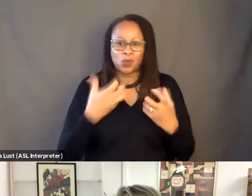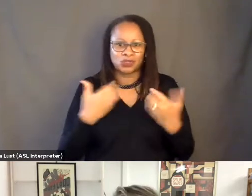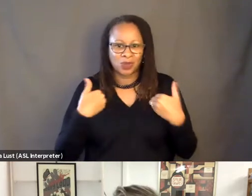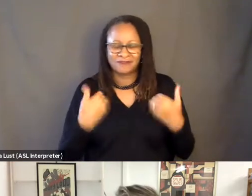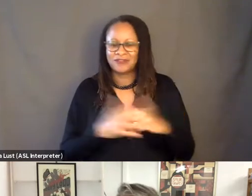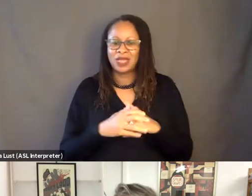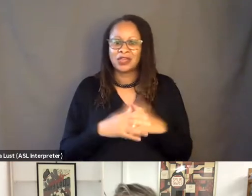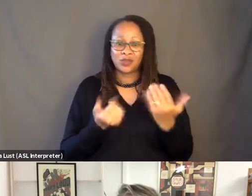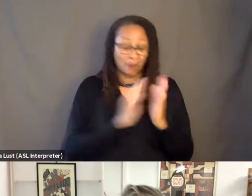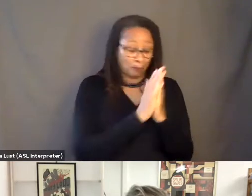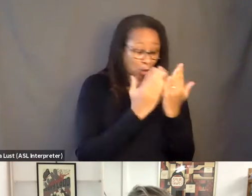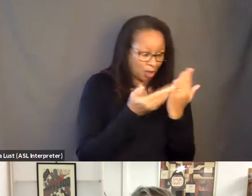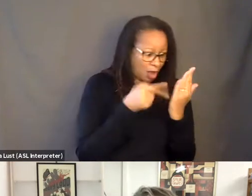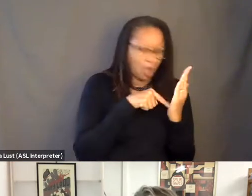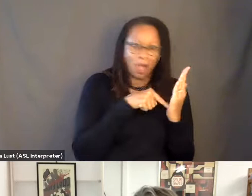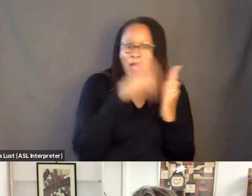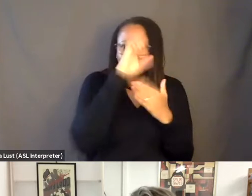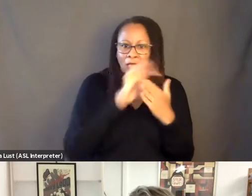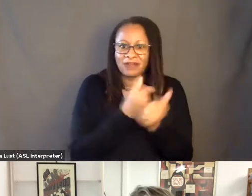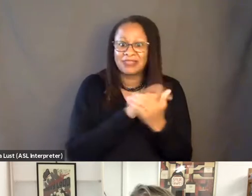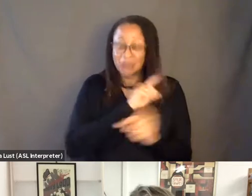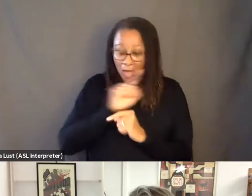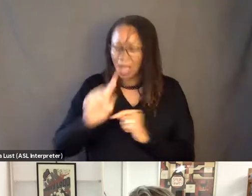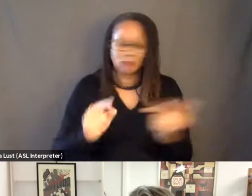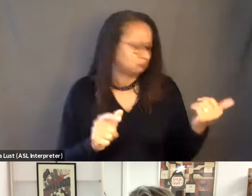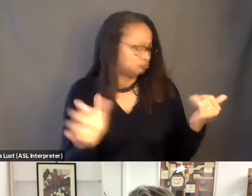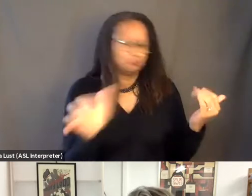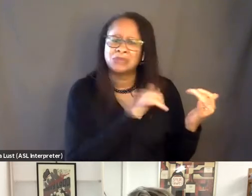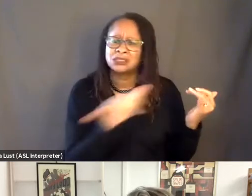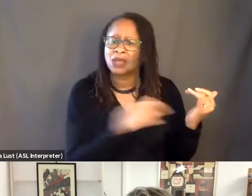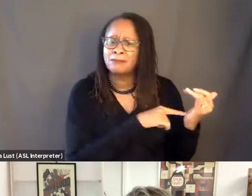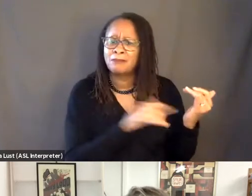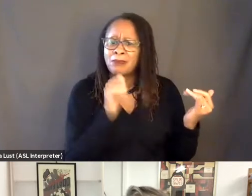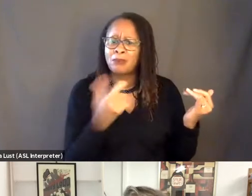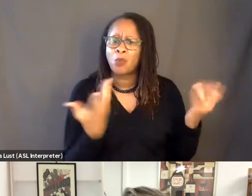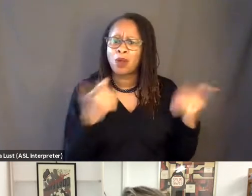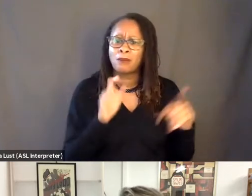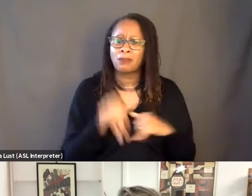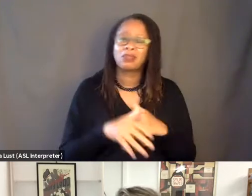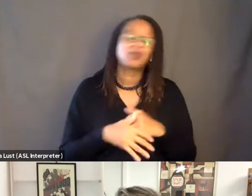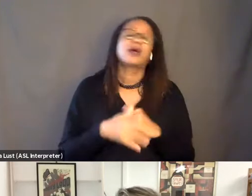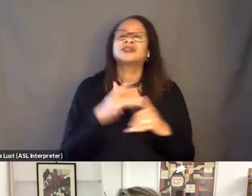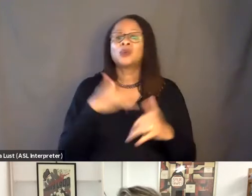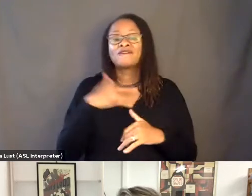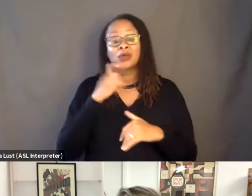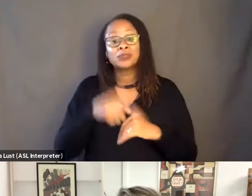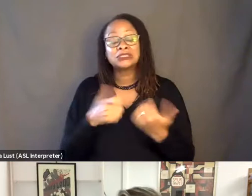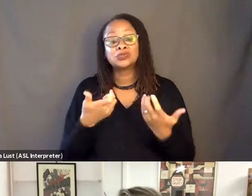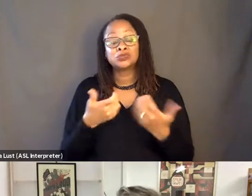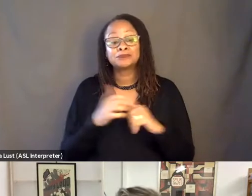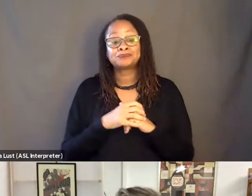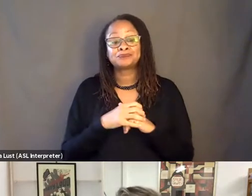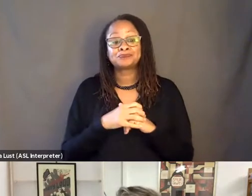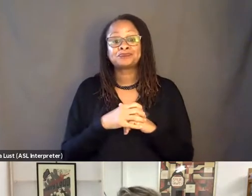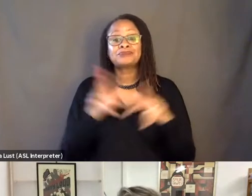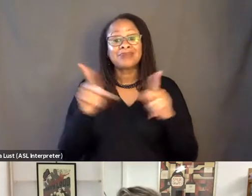bit of book and then you'd go and see someone and they would illustrate it. So it felt that we needed a place within the